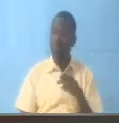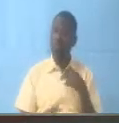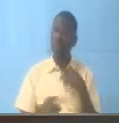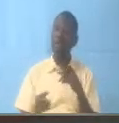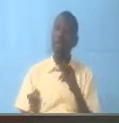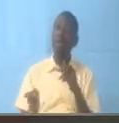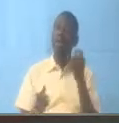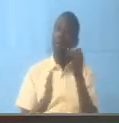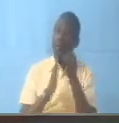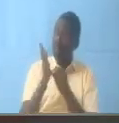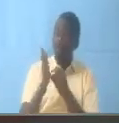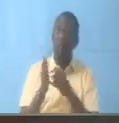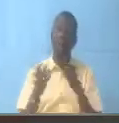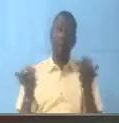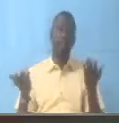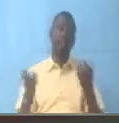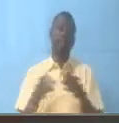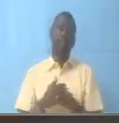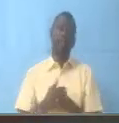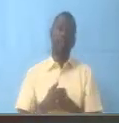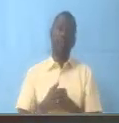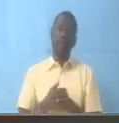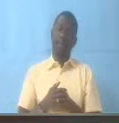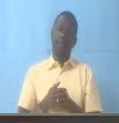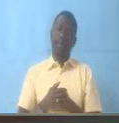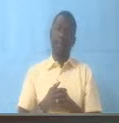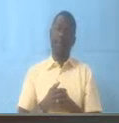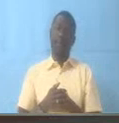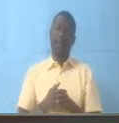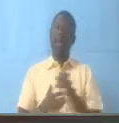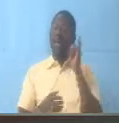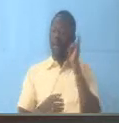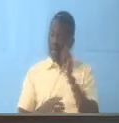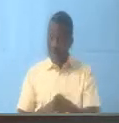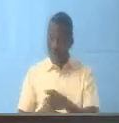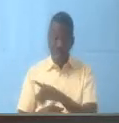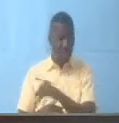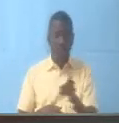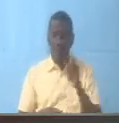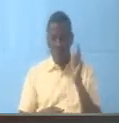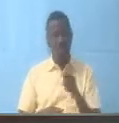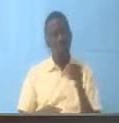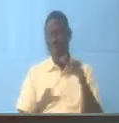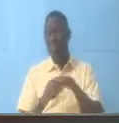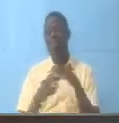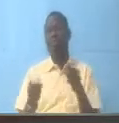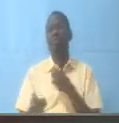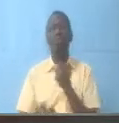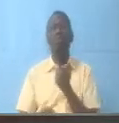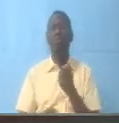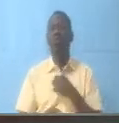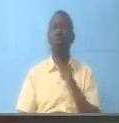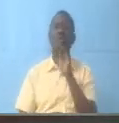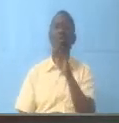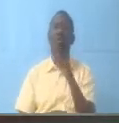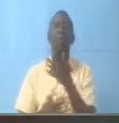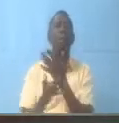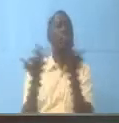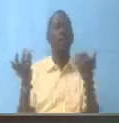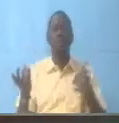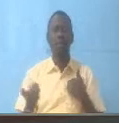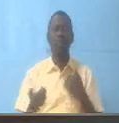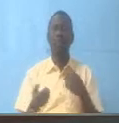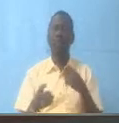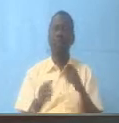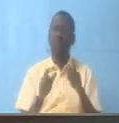forward because we called some people. We called a lot of soldiers, I think, and police and other members of the security